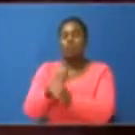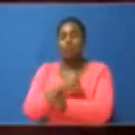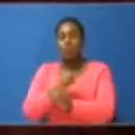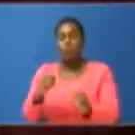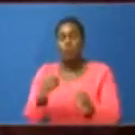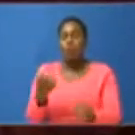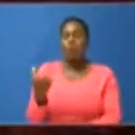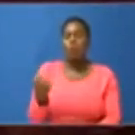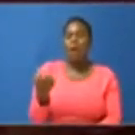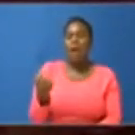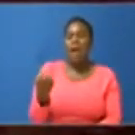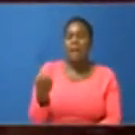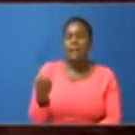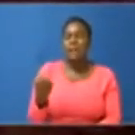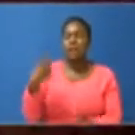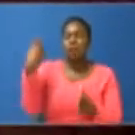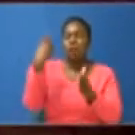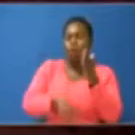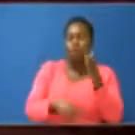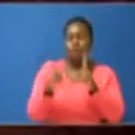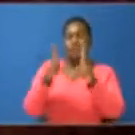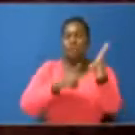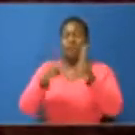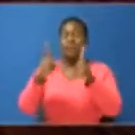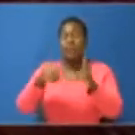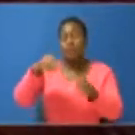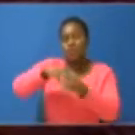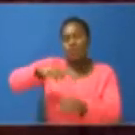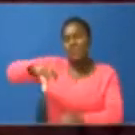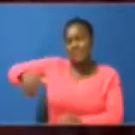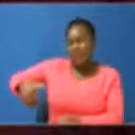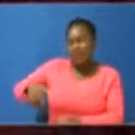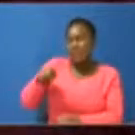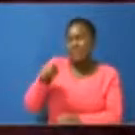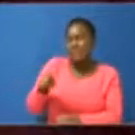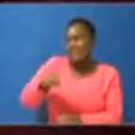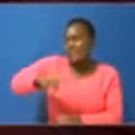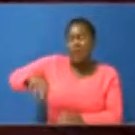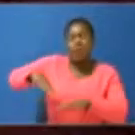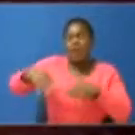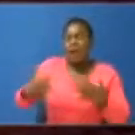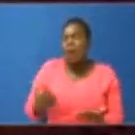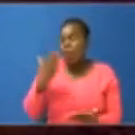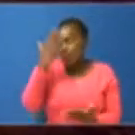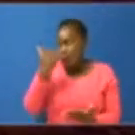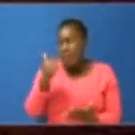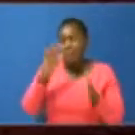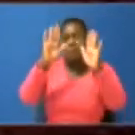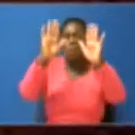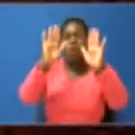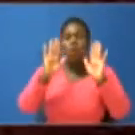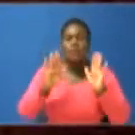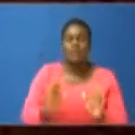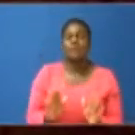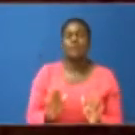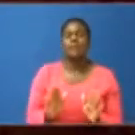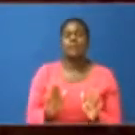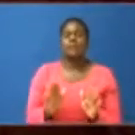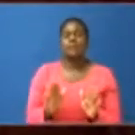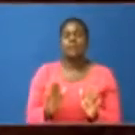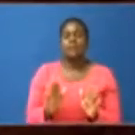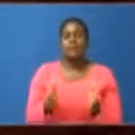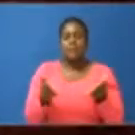cost of unga uh traveling around the city uh how does this city look like why is it important to